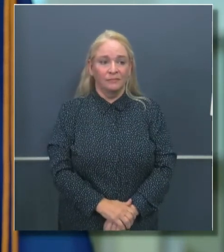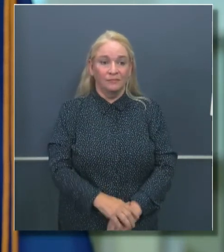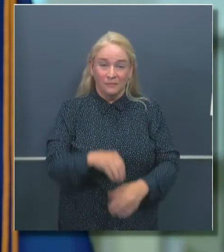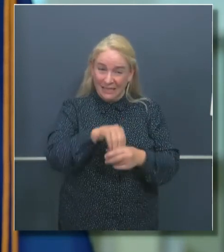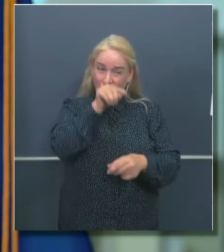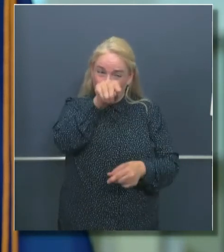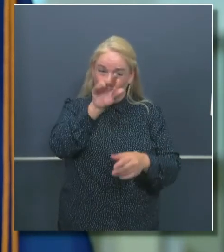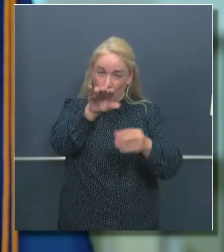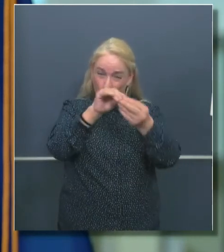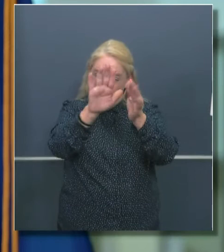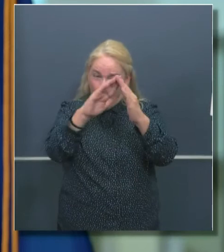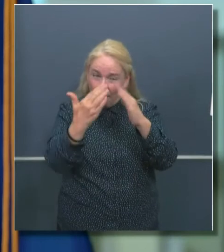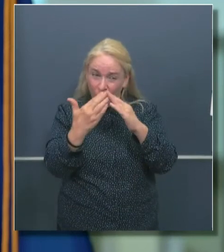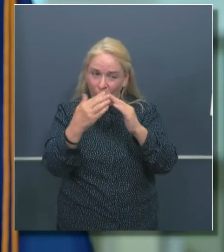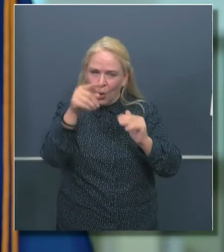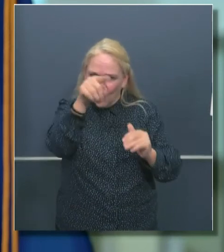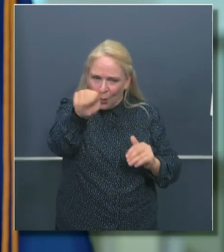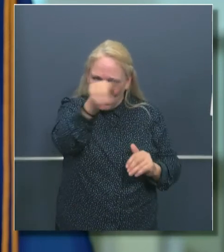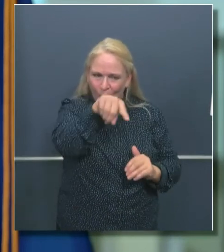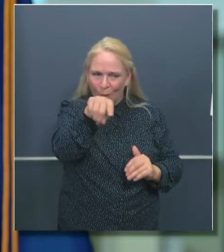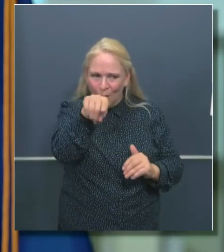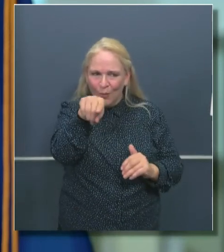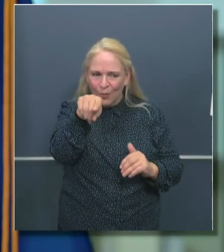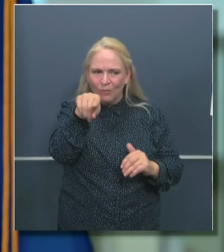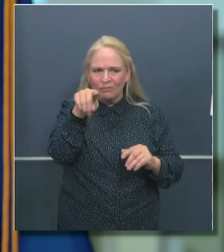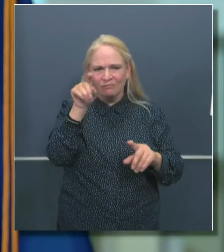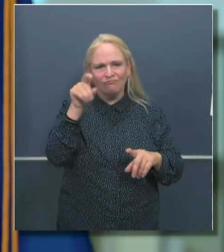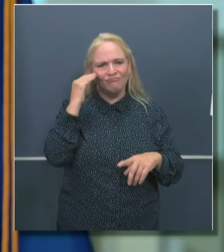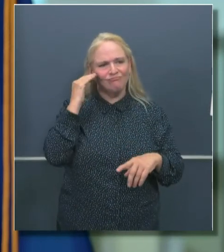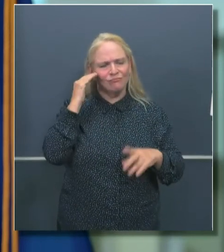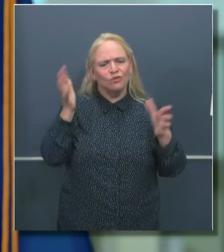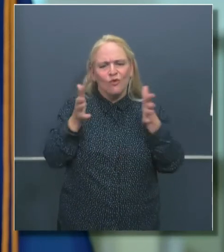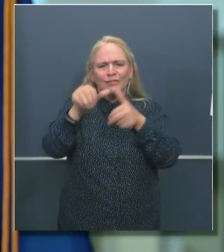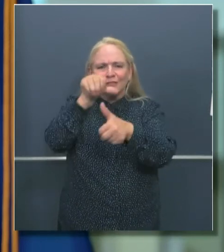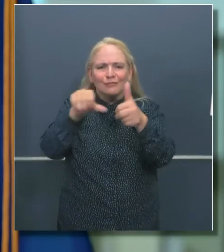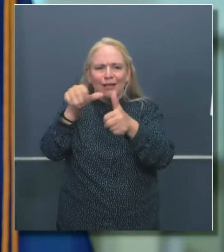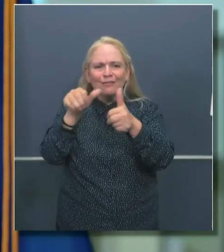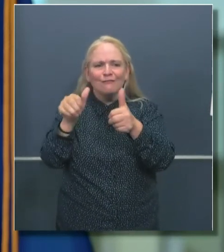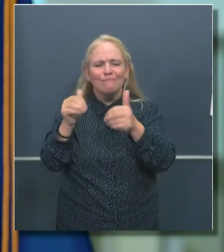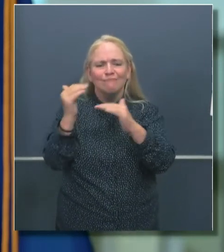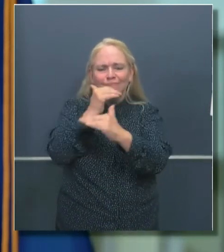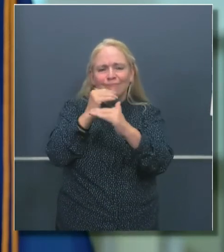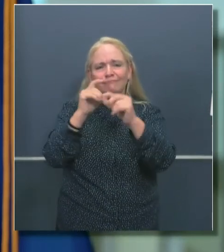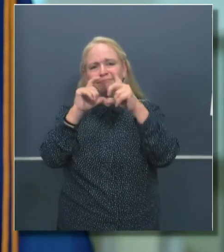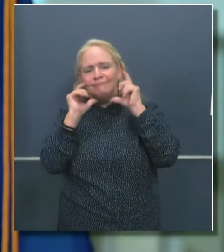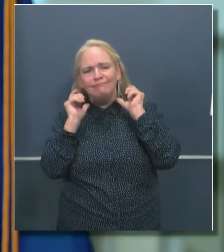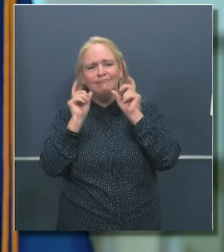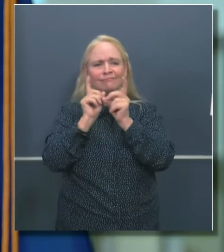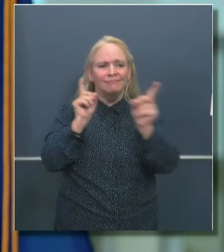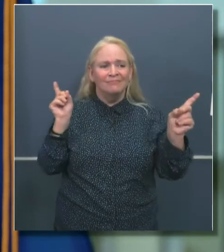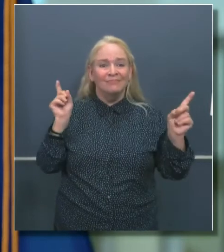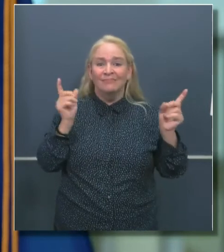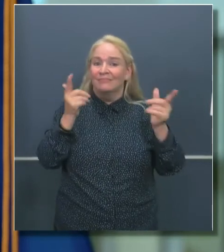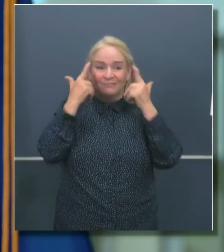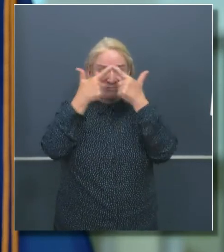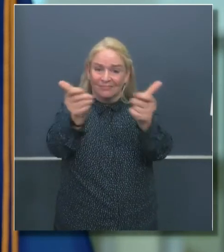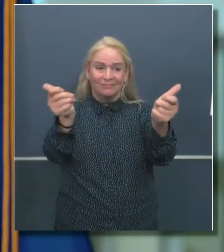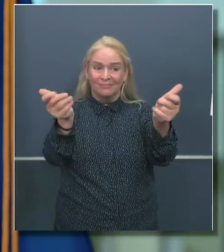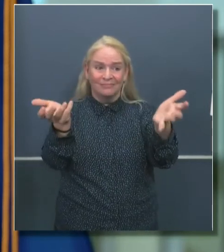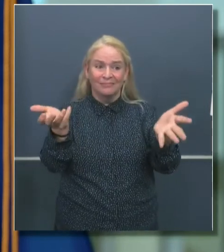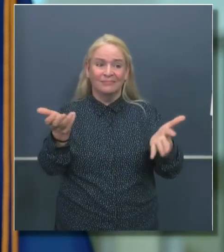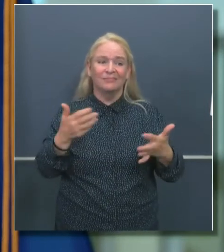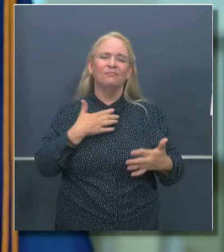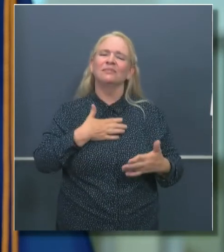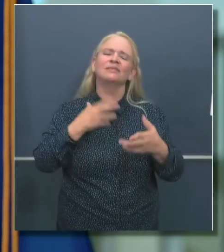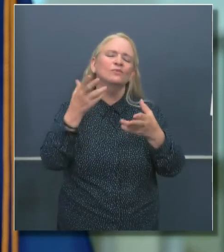of doing more to meet this moment and to mitigate the spread. And so I am calling on the better angels and for people to use their common